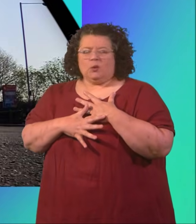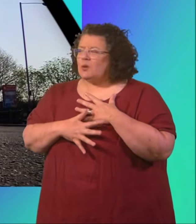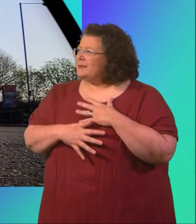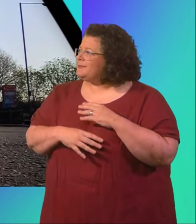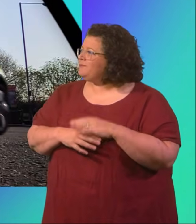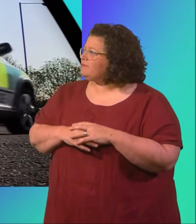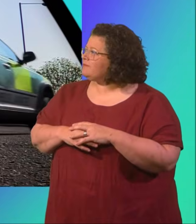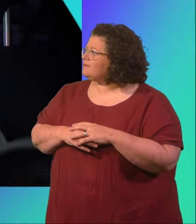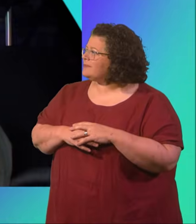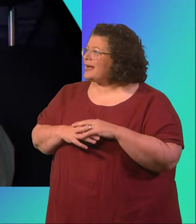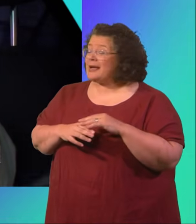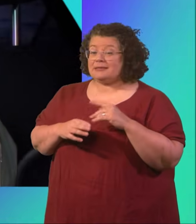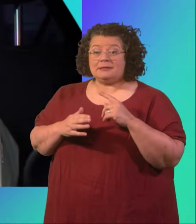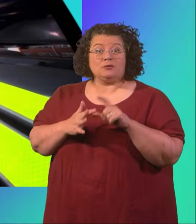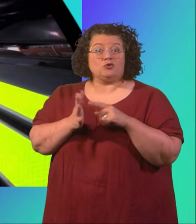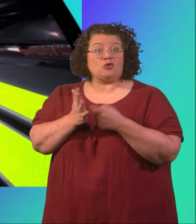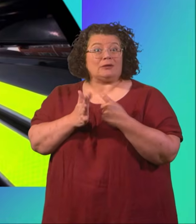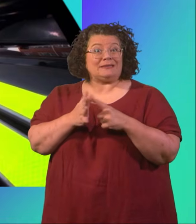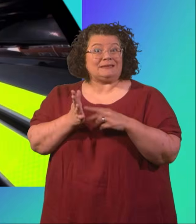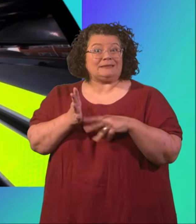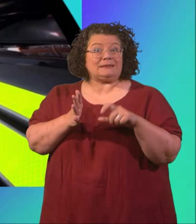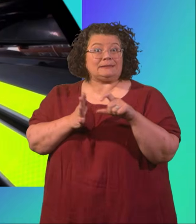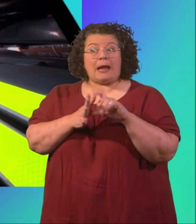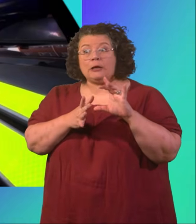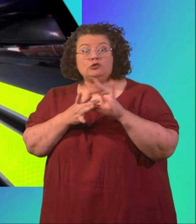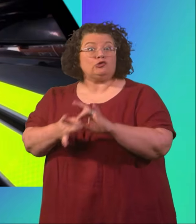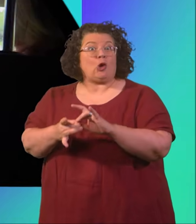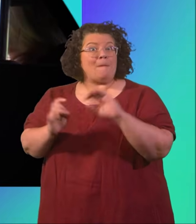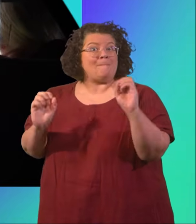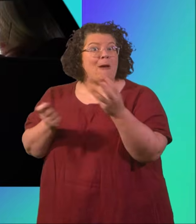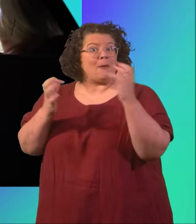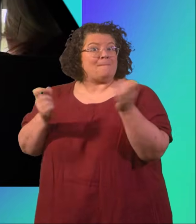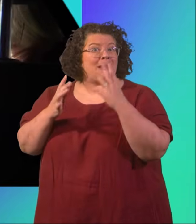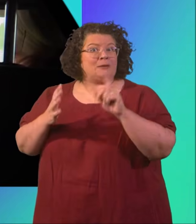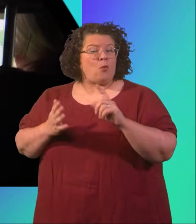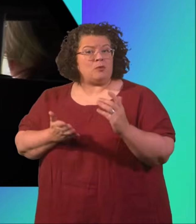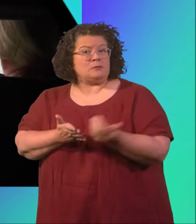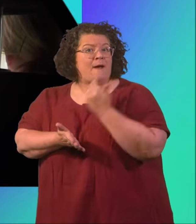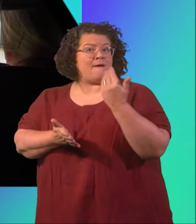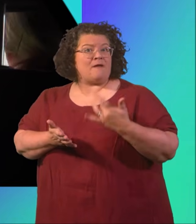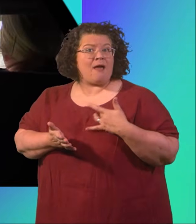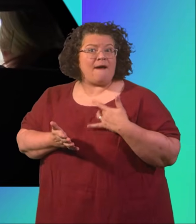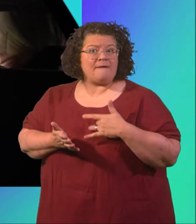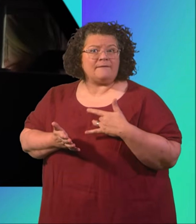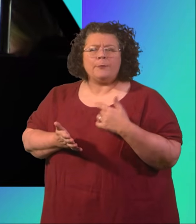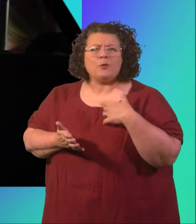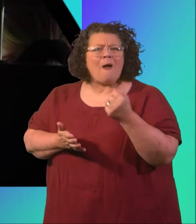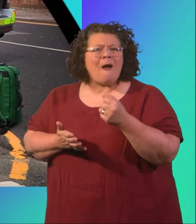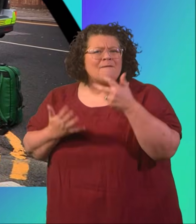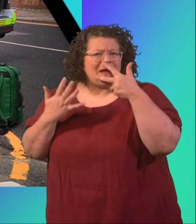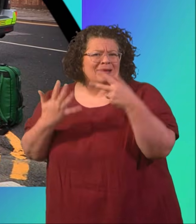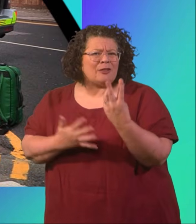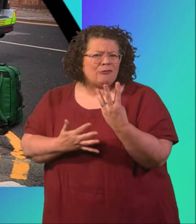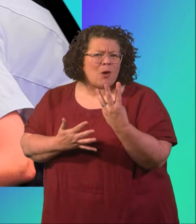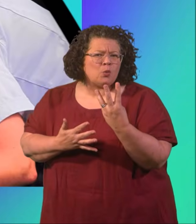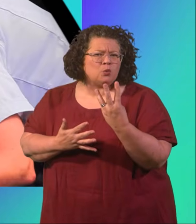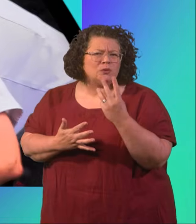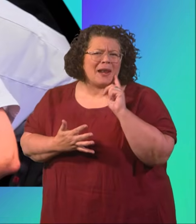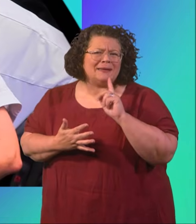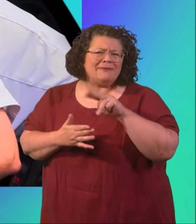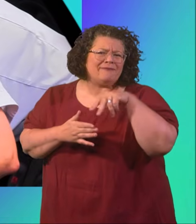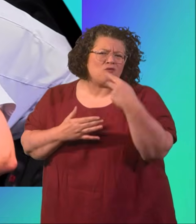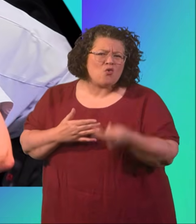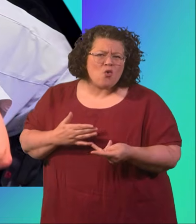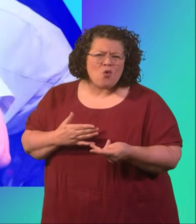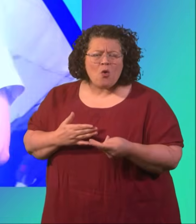And Xand joins paramedics on a life-saving mission. We have an 83-year-old lady who's fallen. So I'm going to sit you up so I can